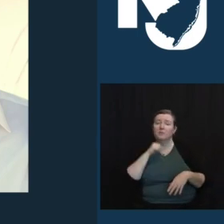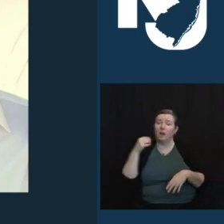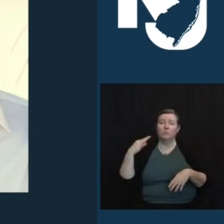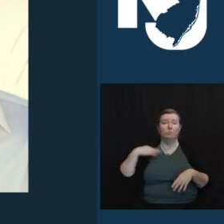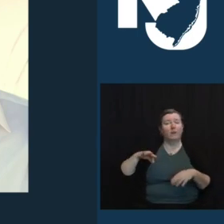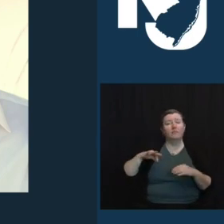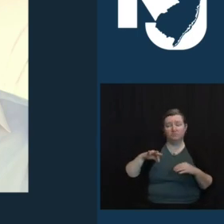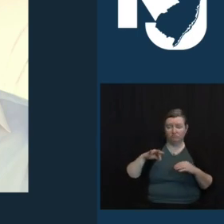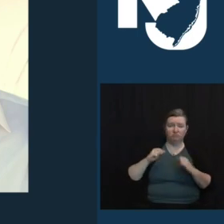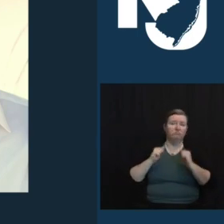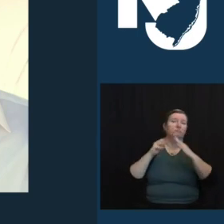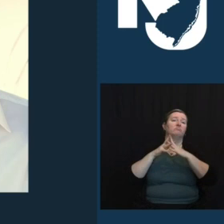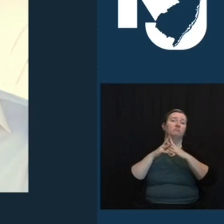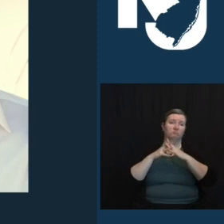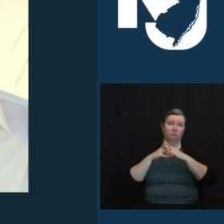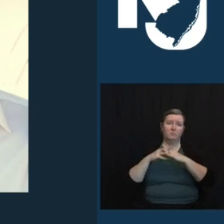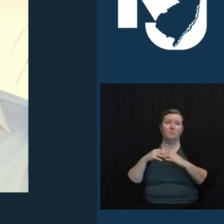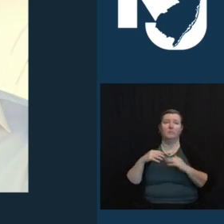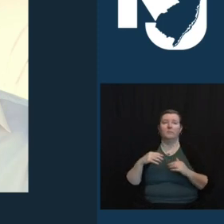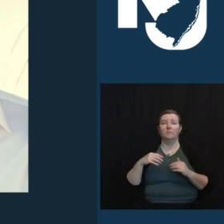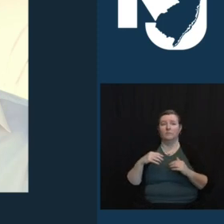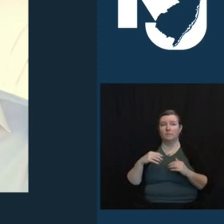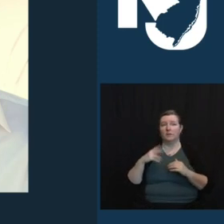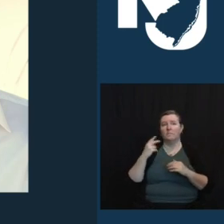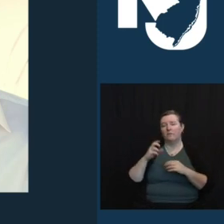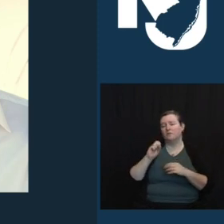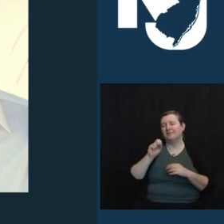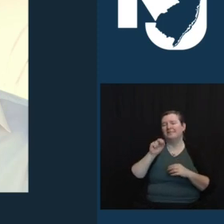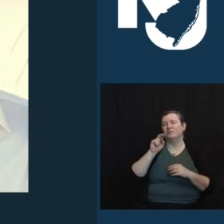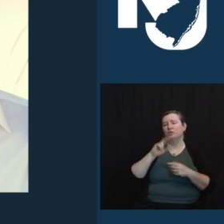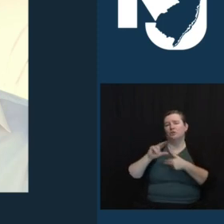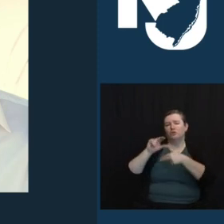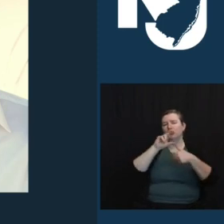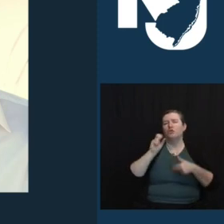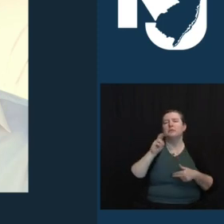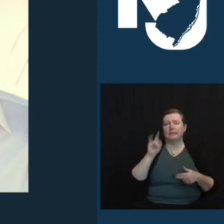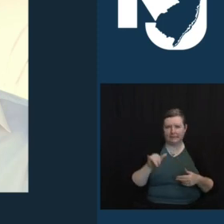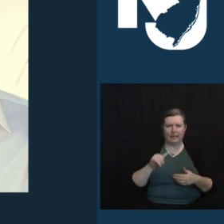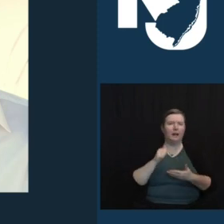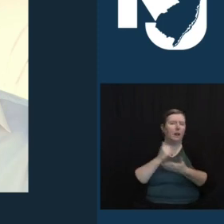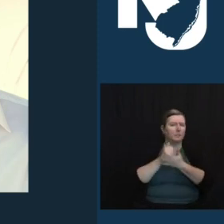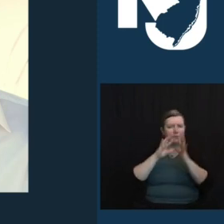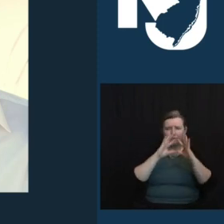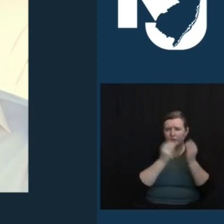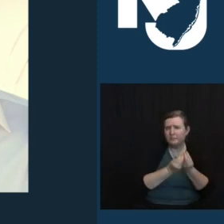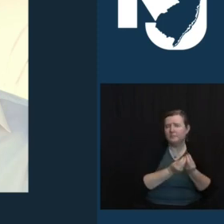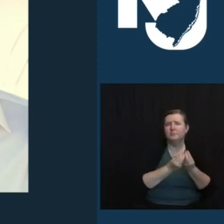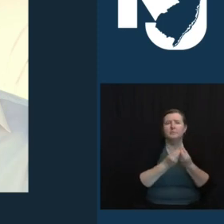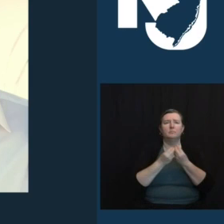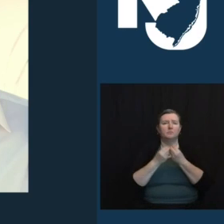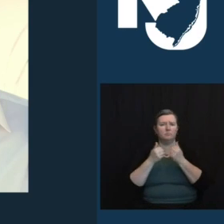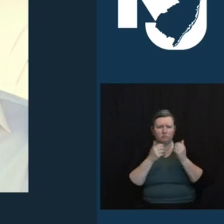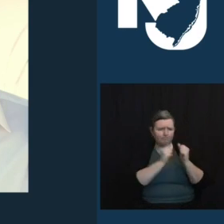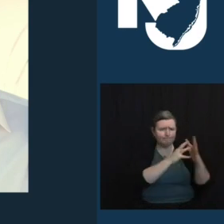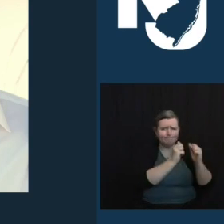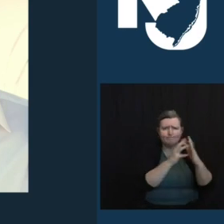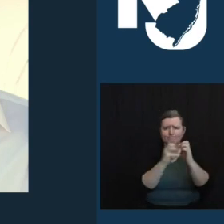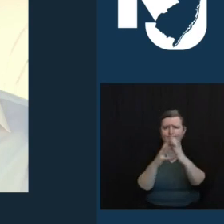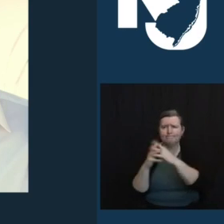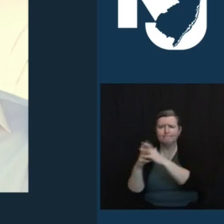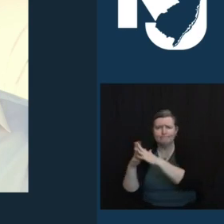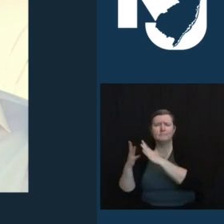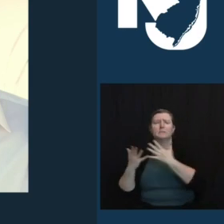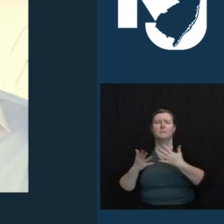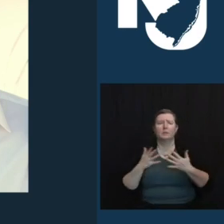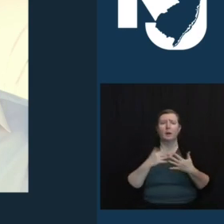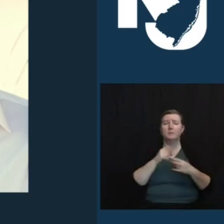following Superstorm Sandy to help families rebuild first and foremost, but ensuring that they had enough to eat as well.